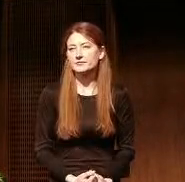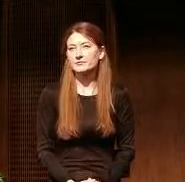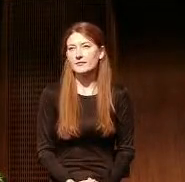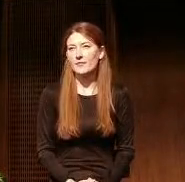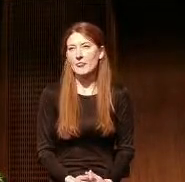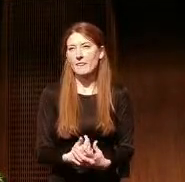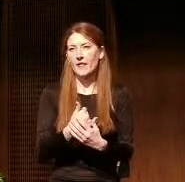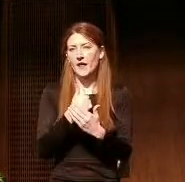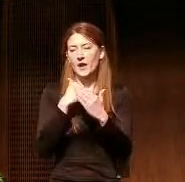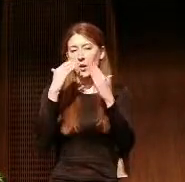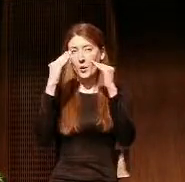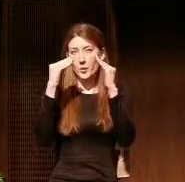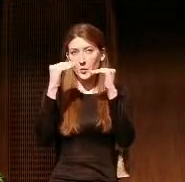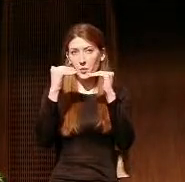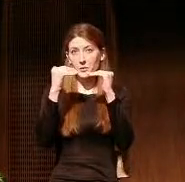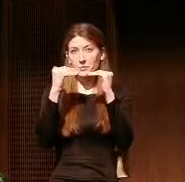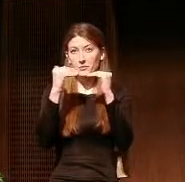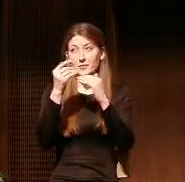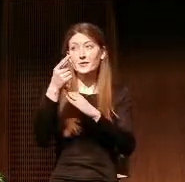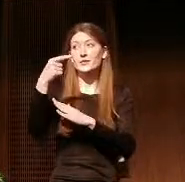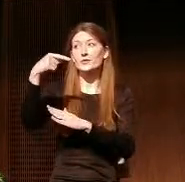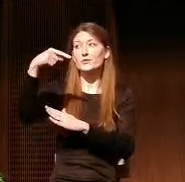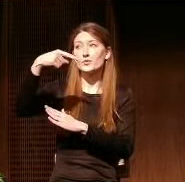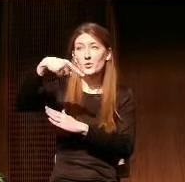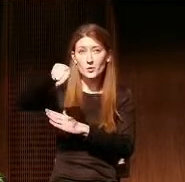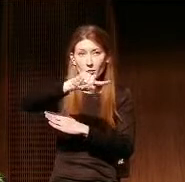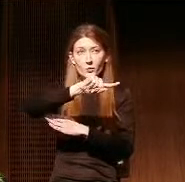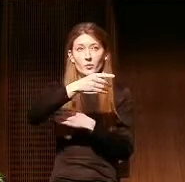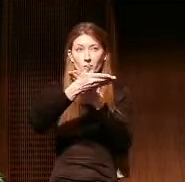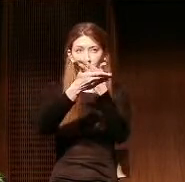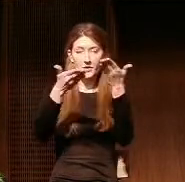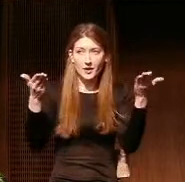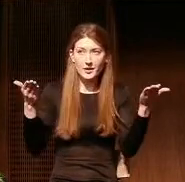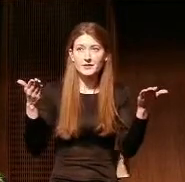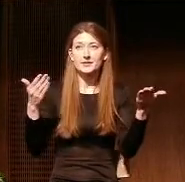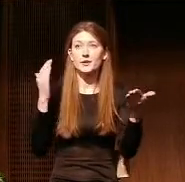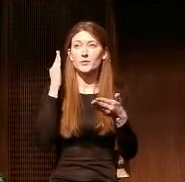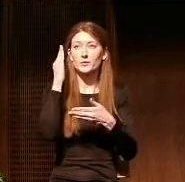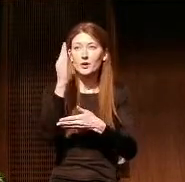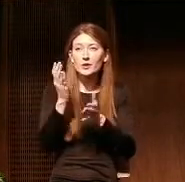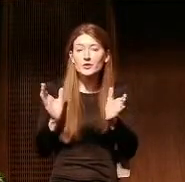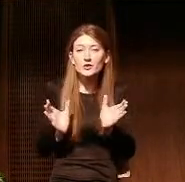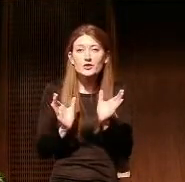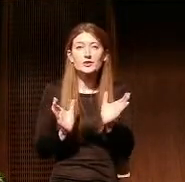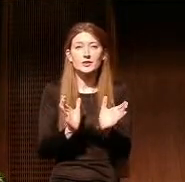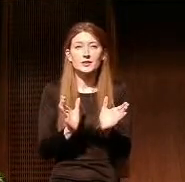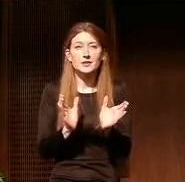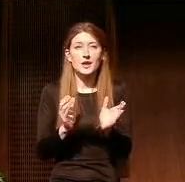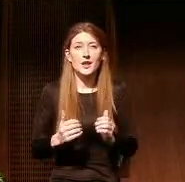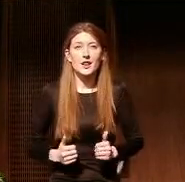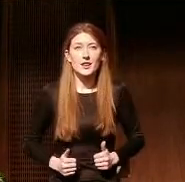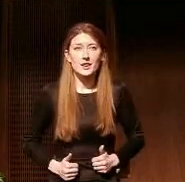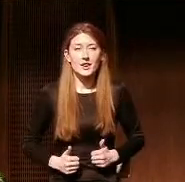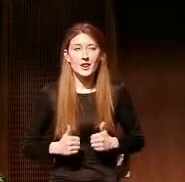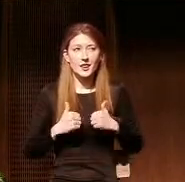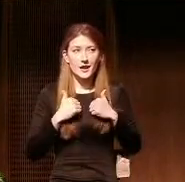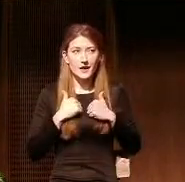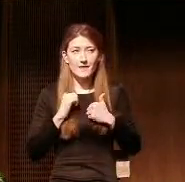And I hope that all the rest of us will be encouraged to live our lives as